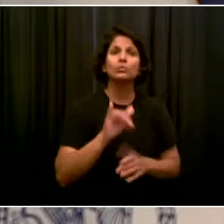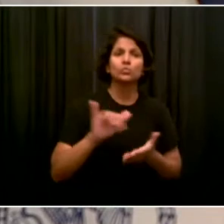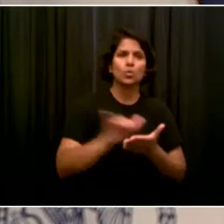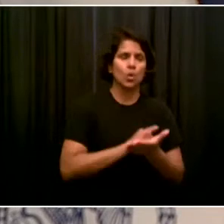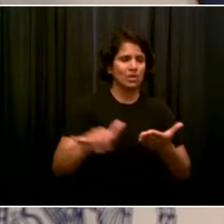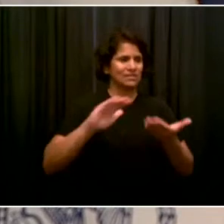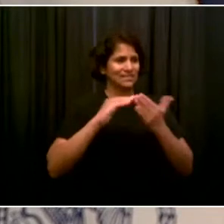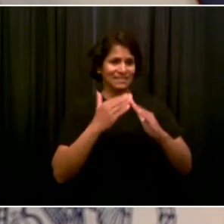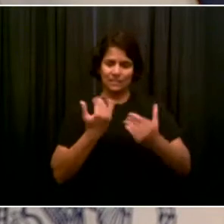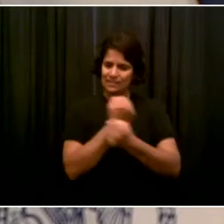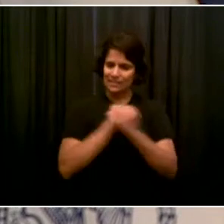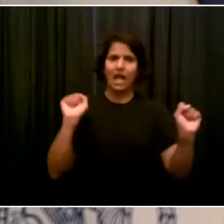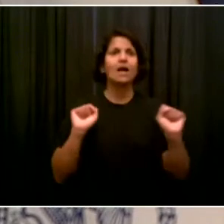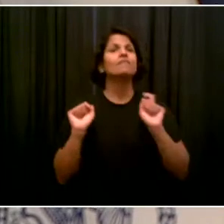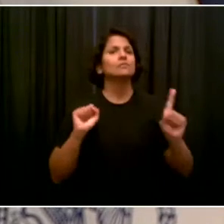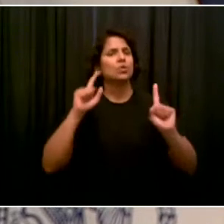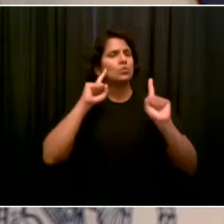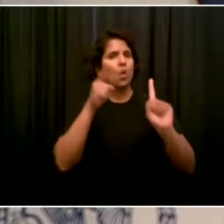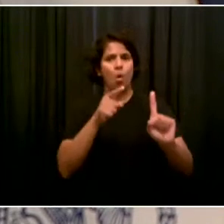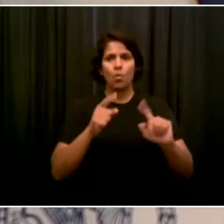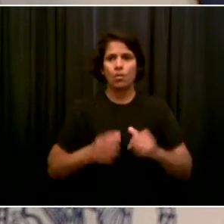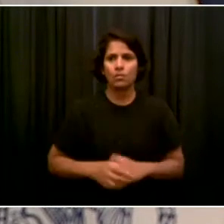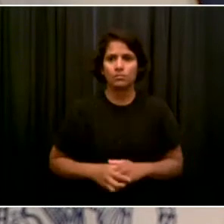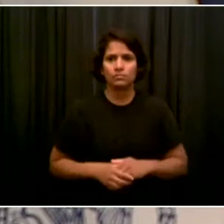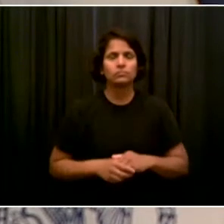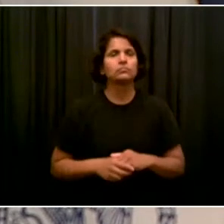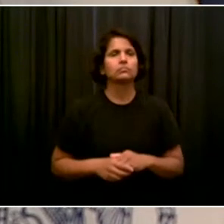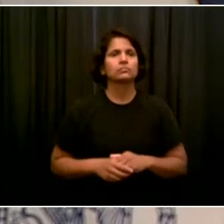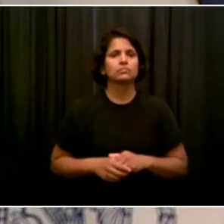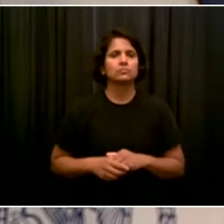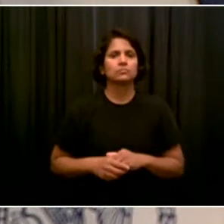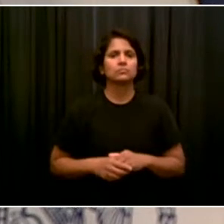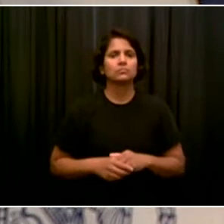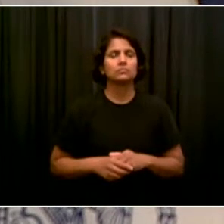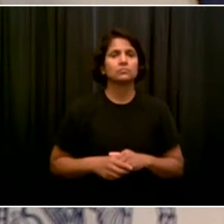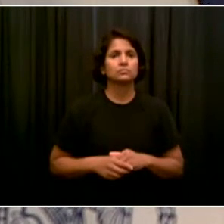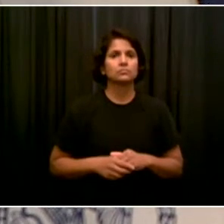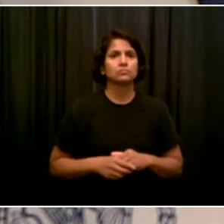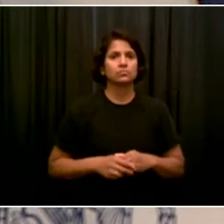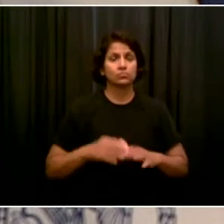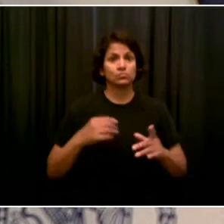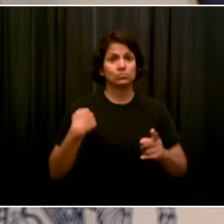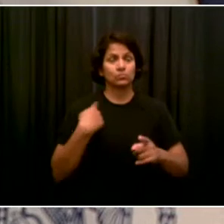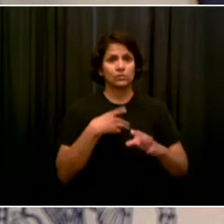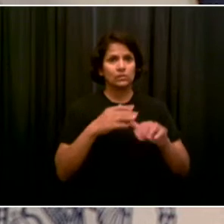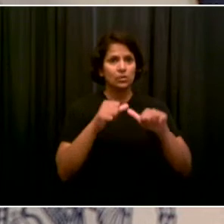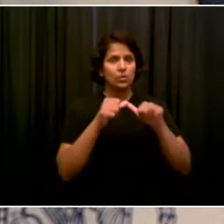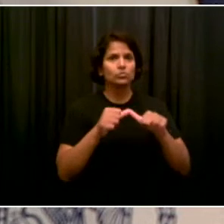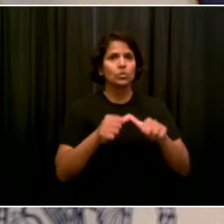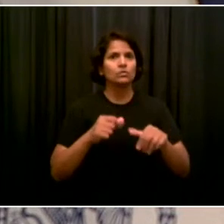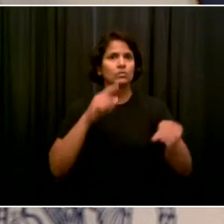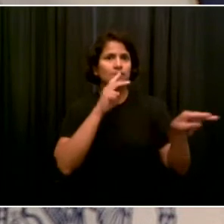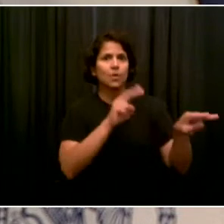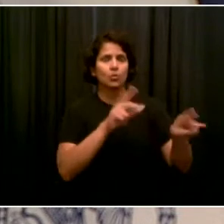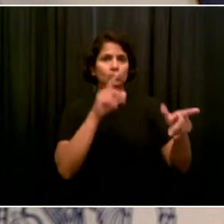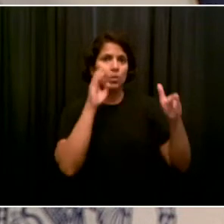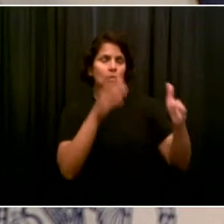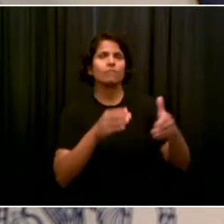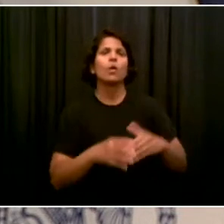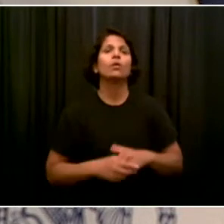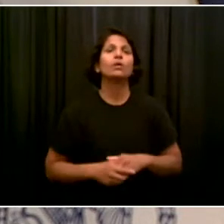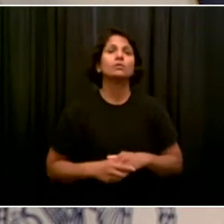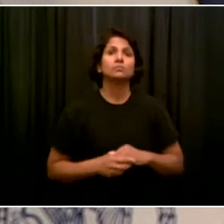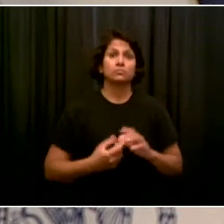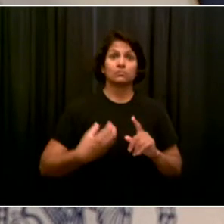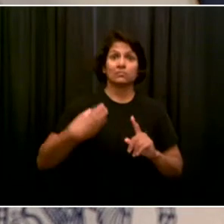So, expect a lot more gang takedowns, expect a lot more gun arrests, expect a lot of folks who